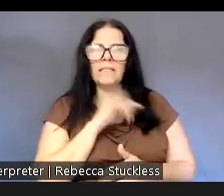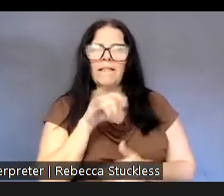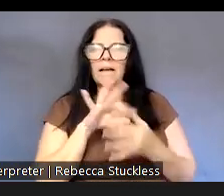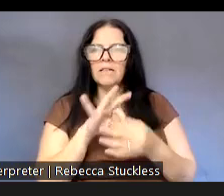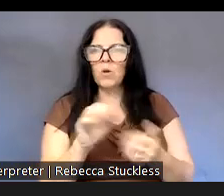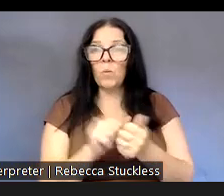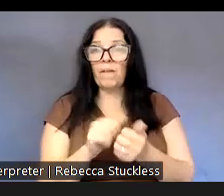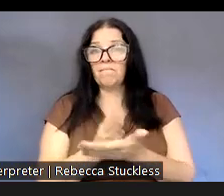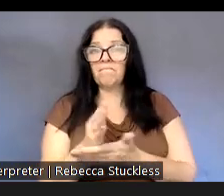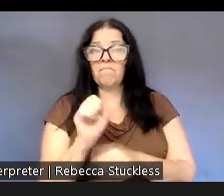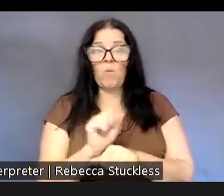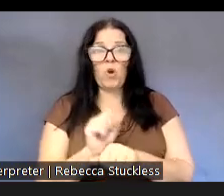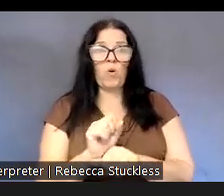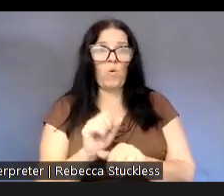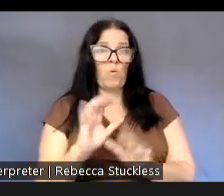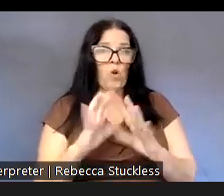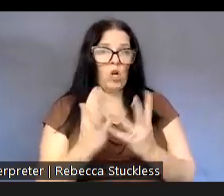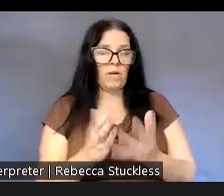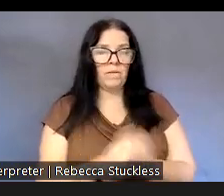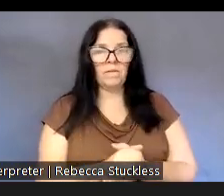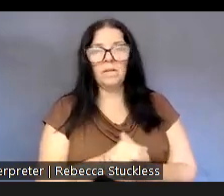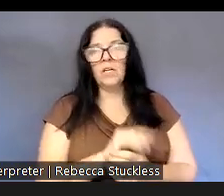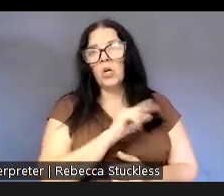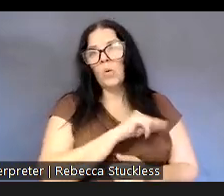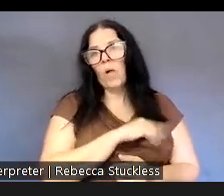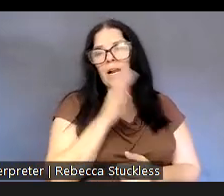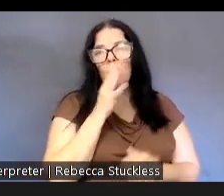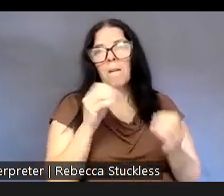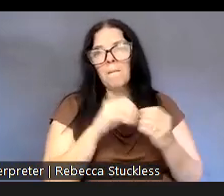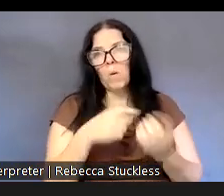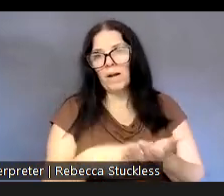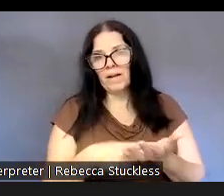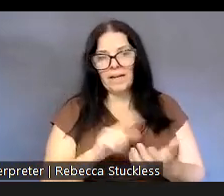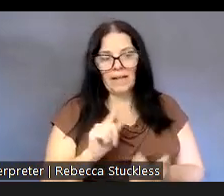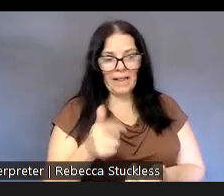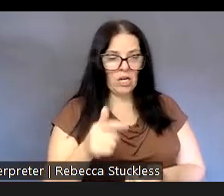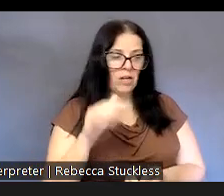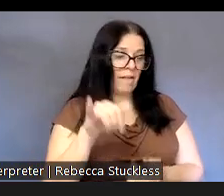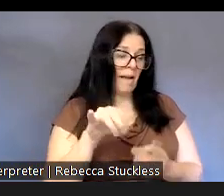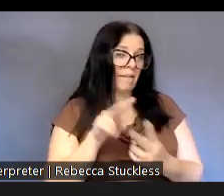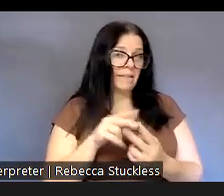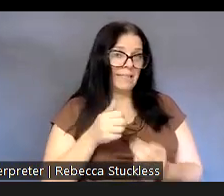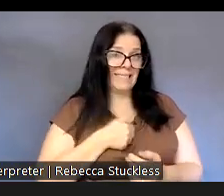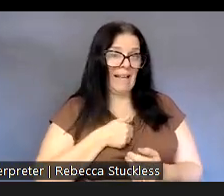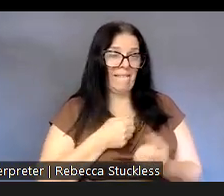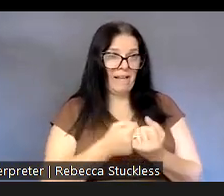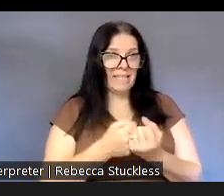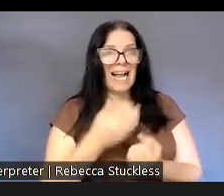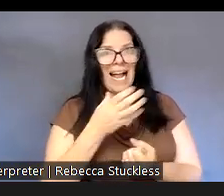work. Qualities we'll be discussing in more detail later, those being self-efficacy and